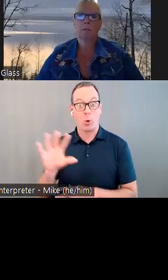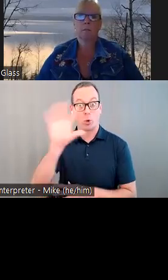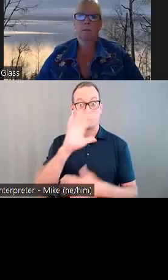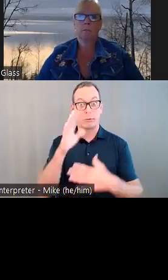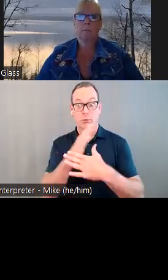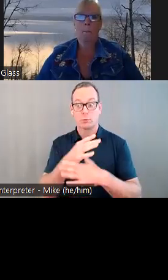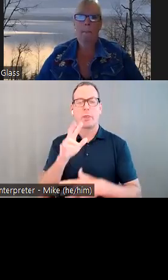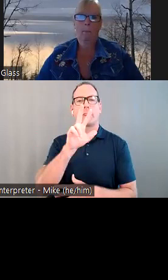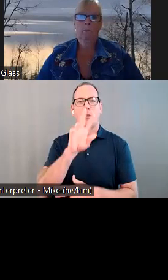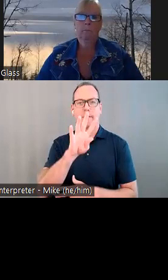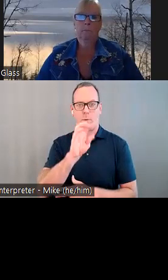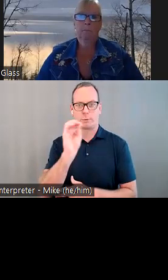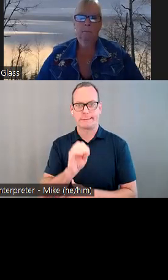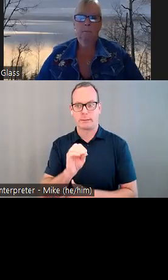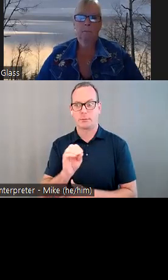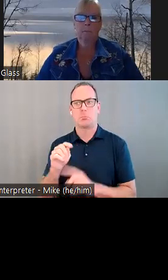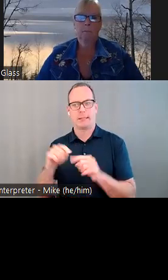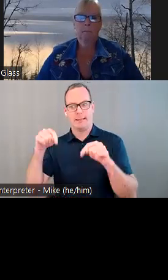34%.